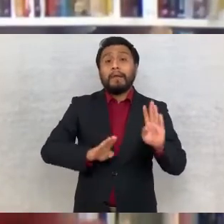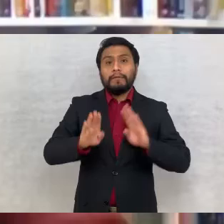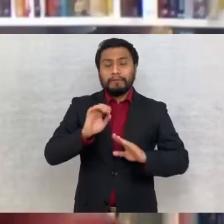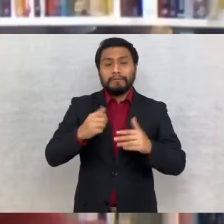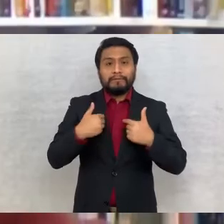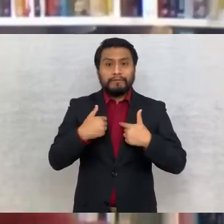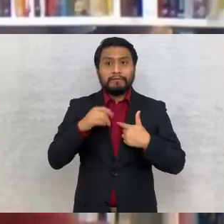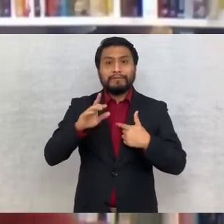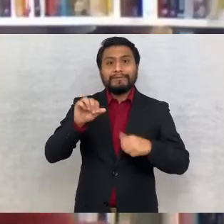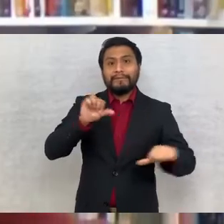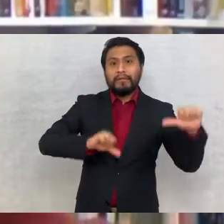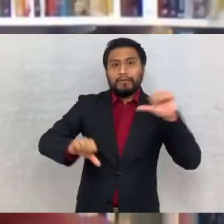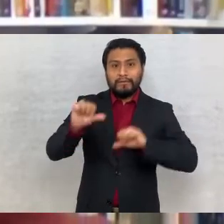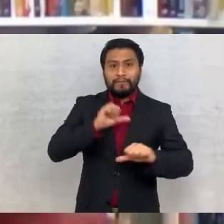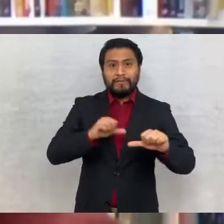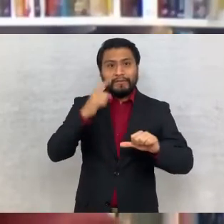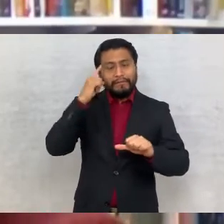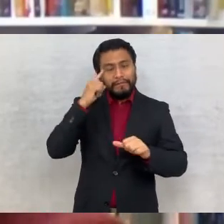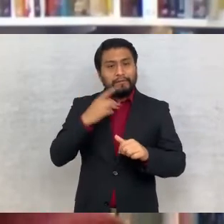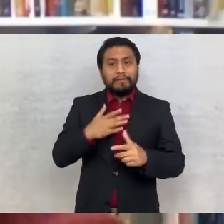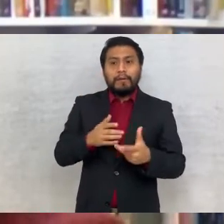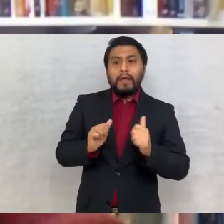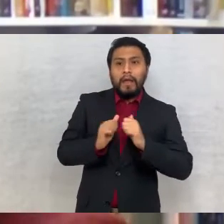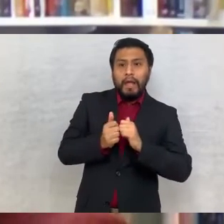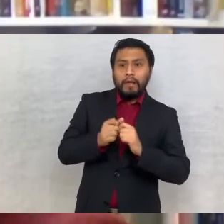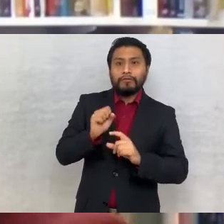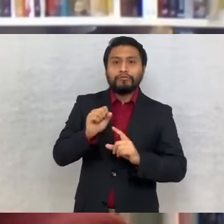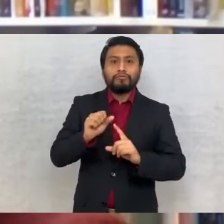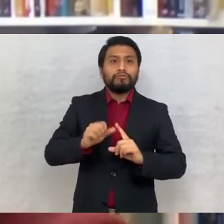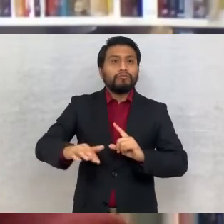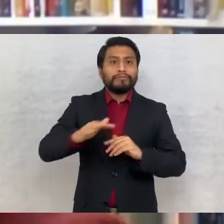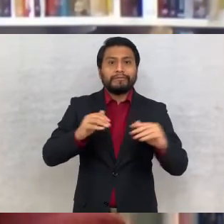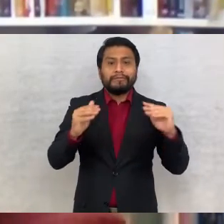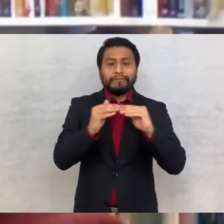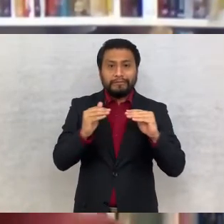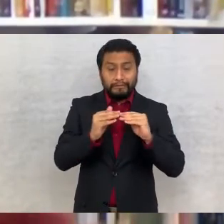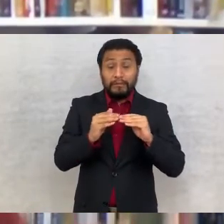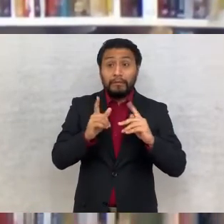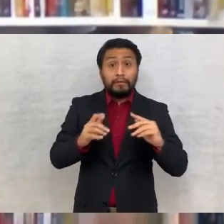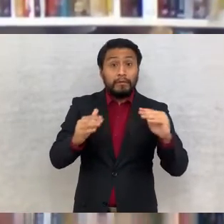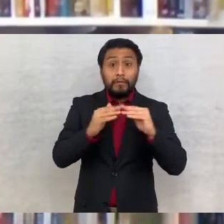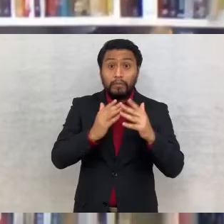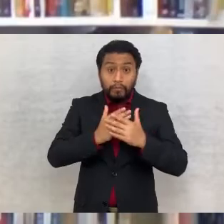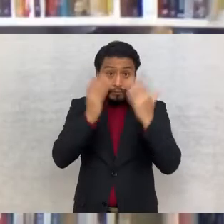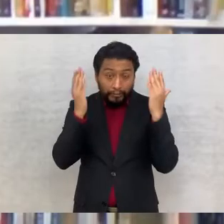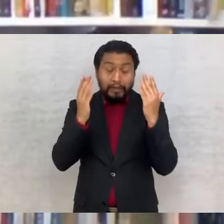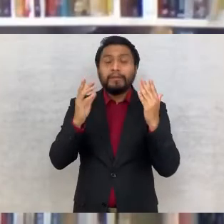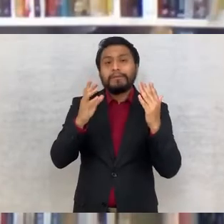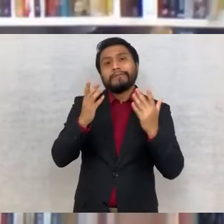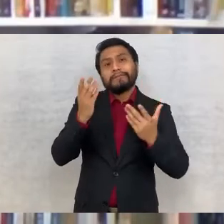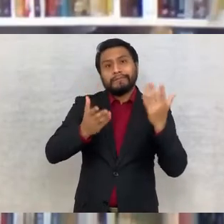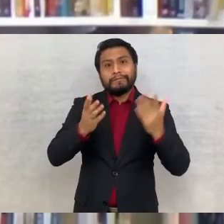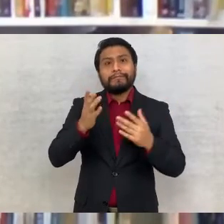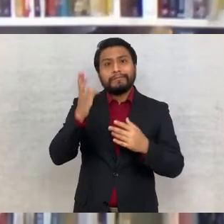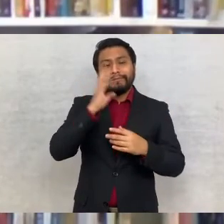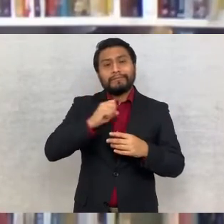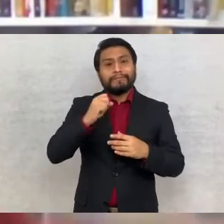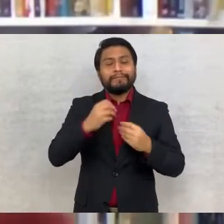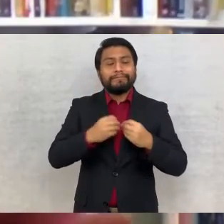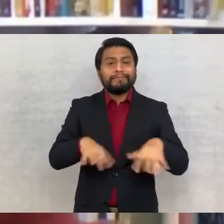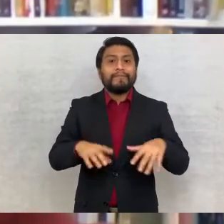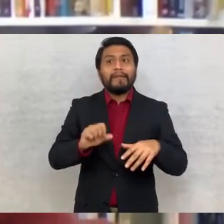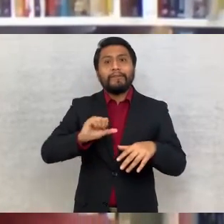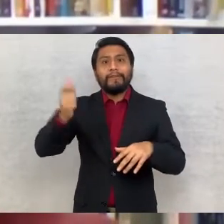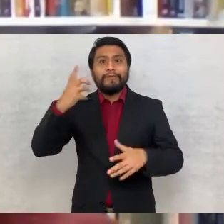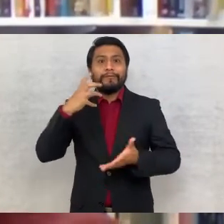of biological determinism that served to scientifically justify social inequalities. Whenever there are inequalities, some lose a lot